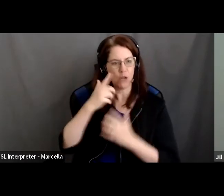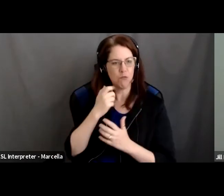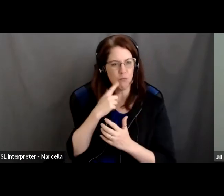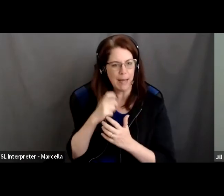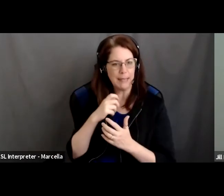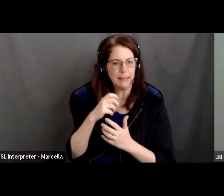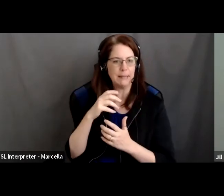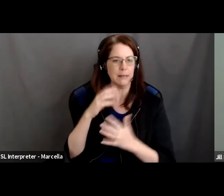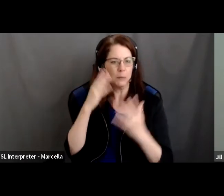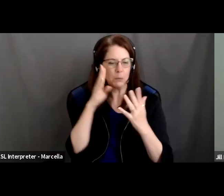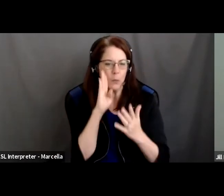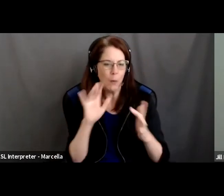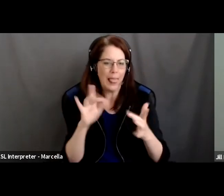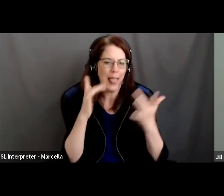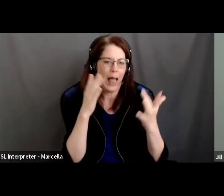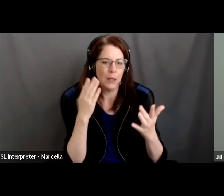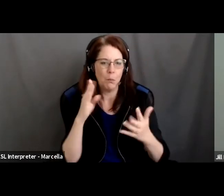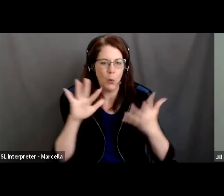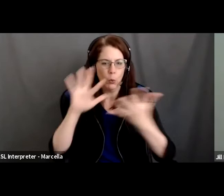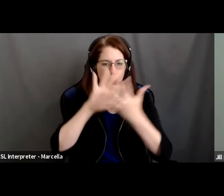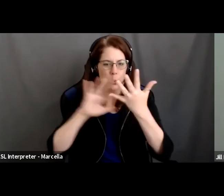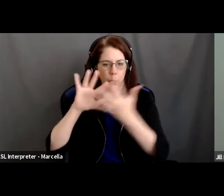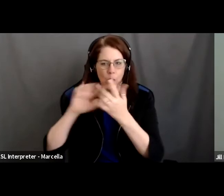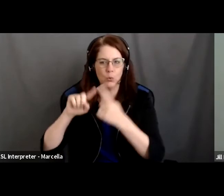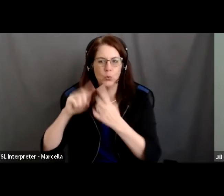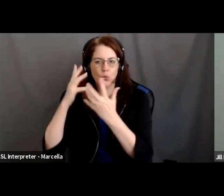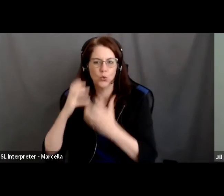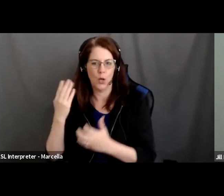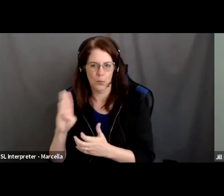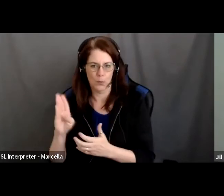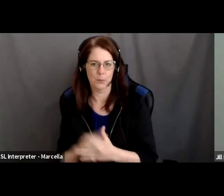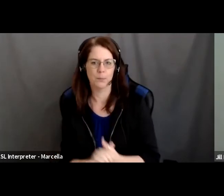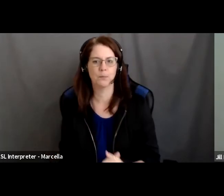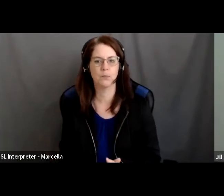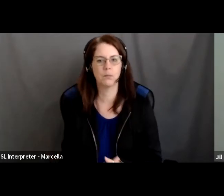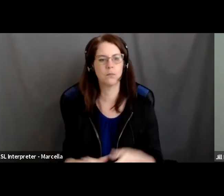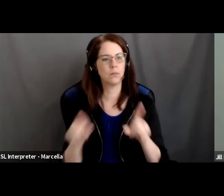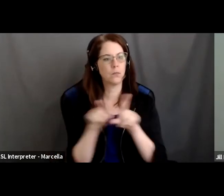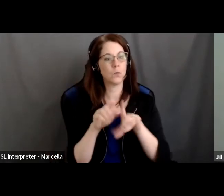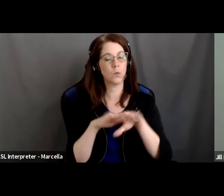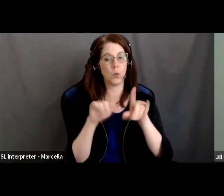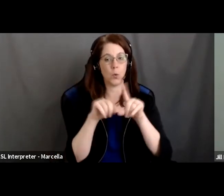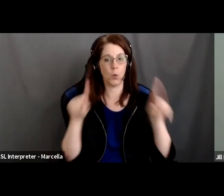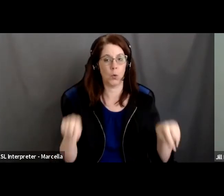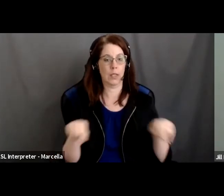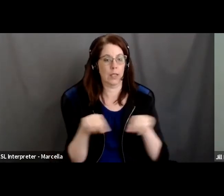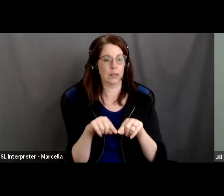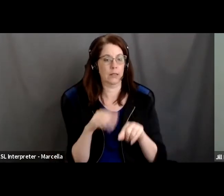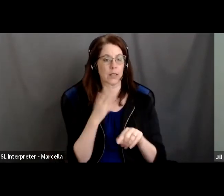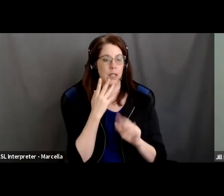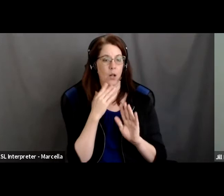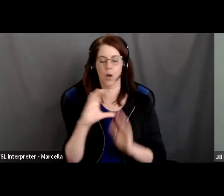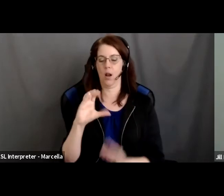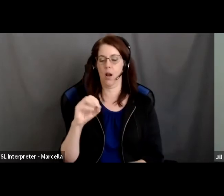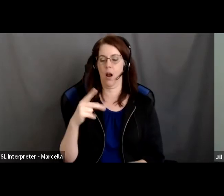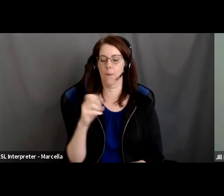beige, and light blue shifting to dark blue. Also on the screen is a colorized copper